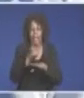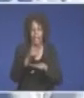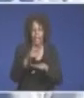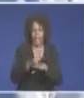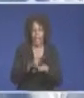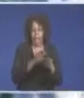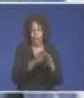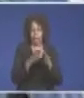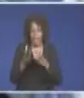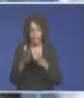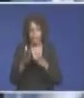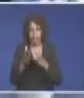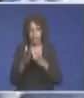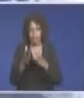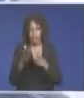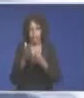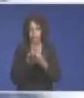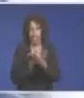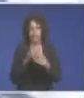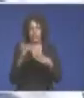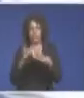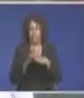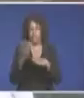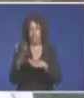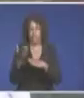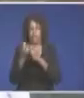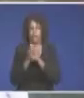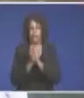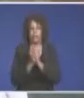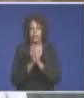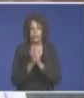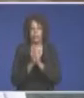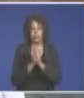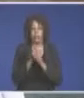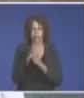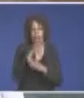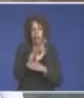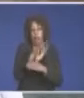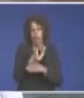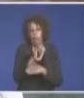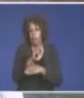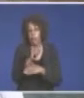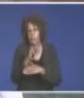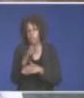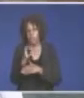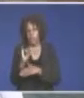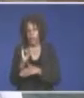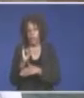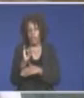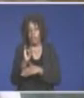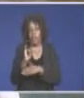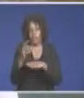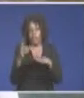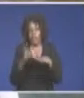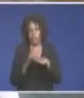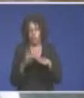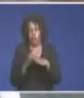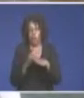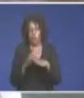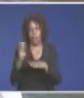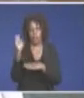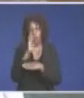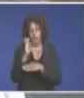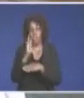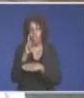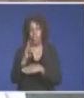for improving the dock there. Barry Tarry has a dock that perhaps is in most urgent need of